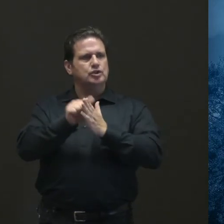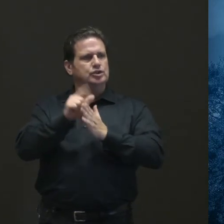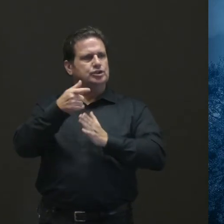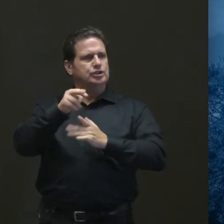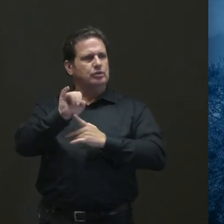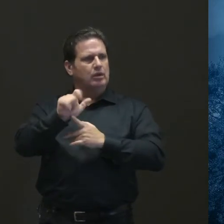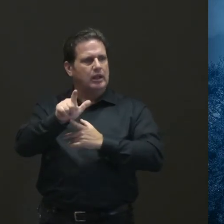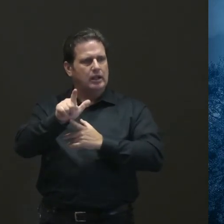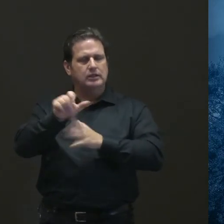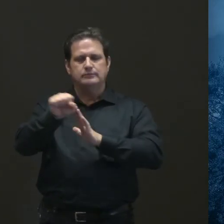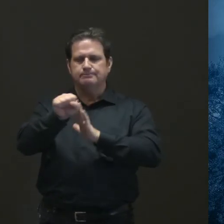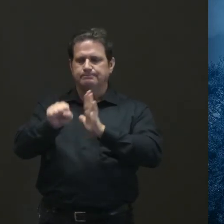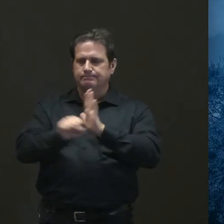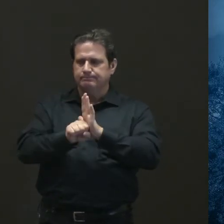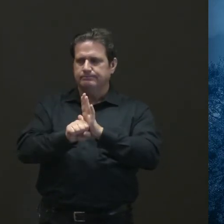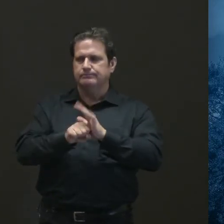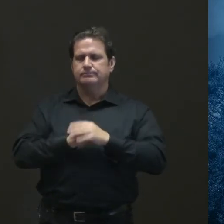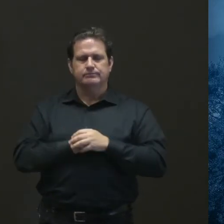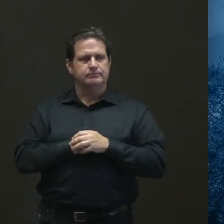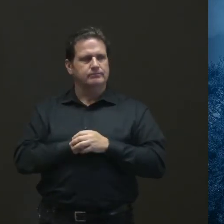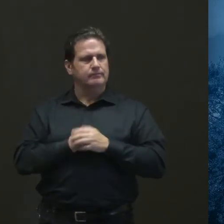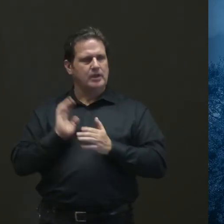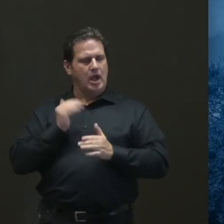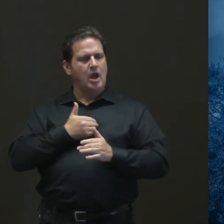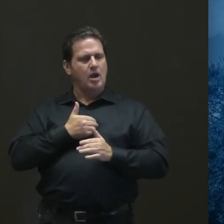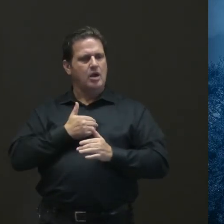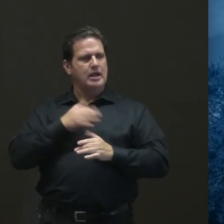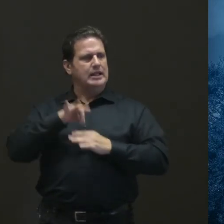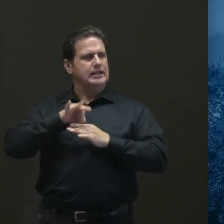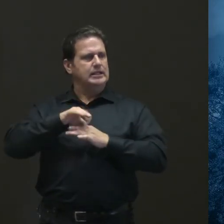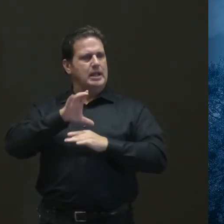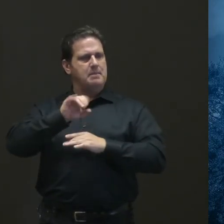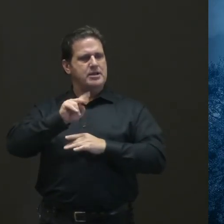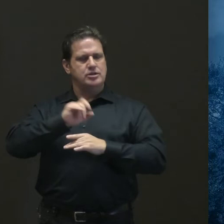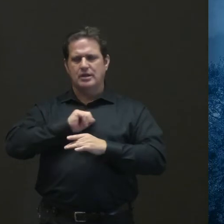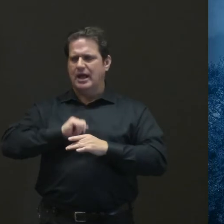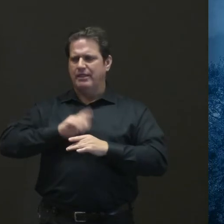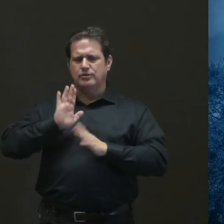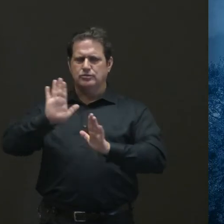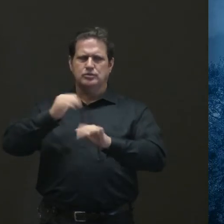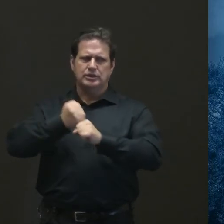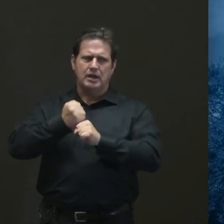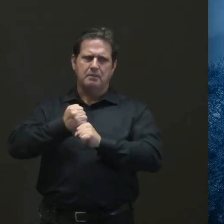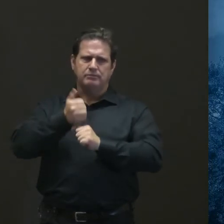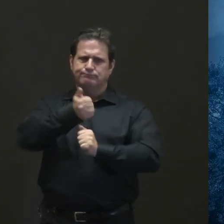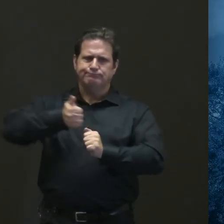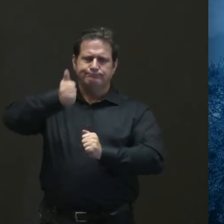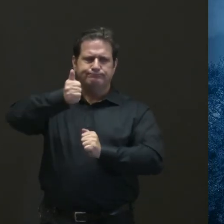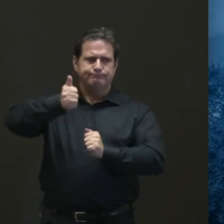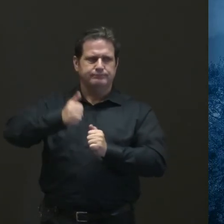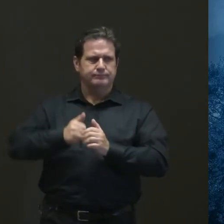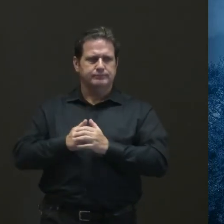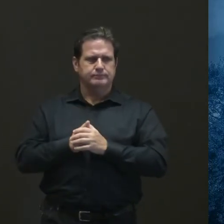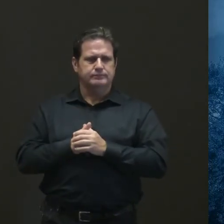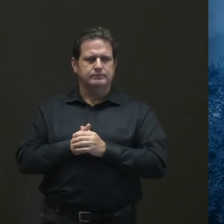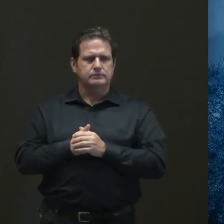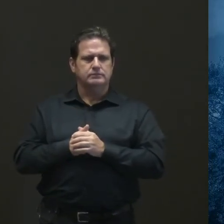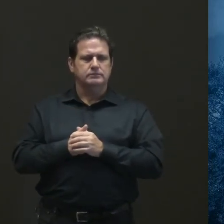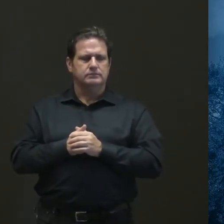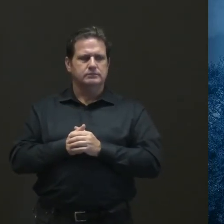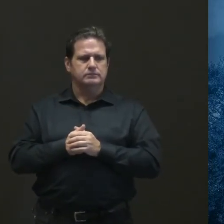office mostly, and Anthony Albans, our elections commissioner. By the way, I think he's doing an outstanding job.